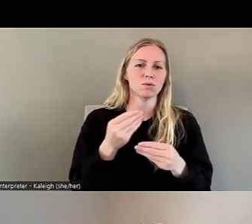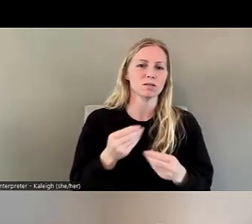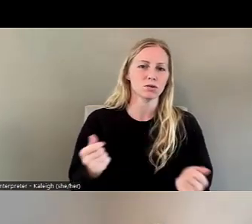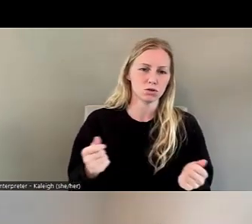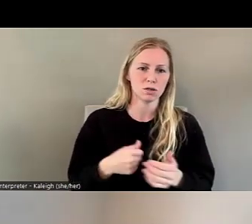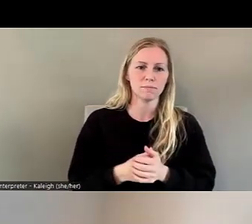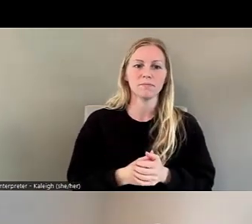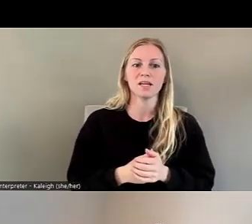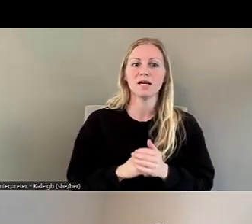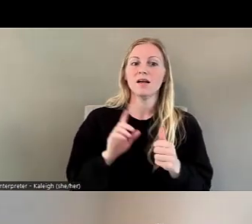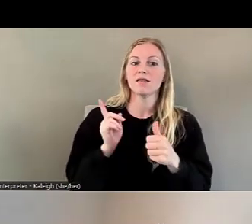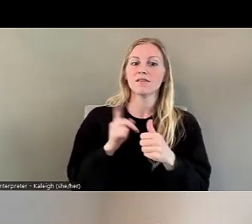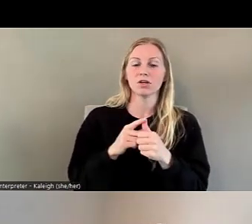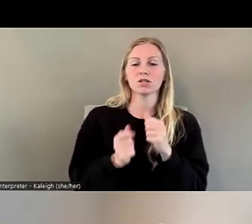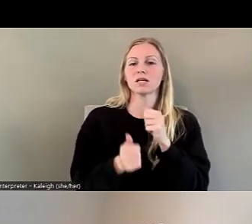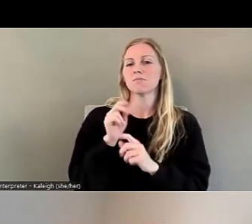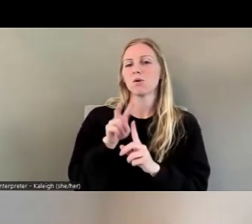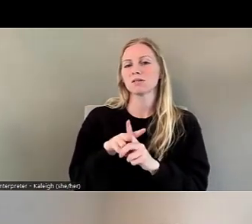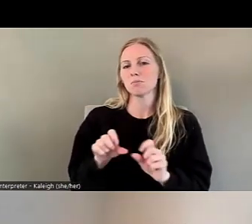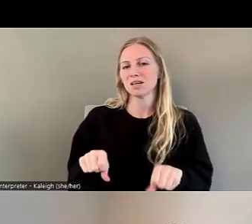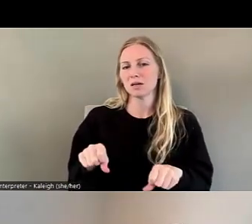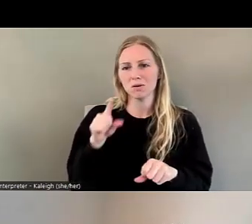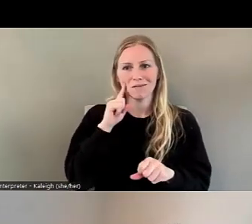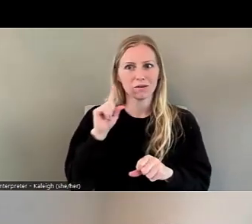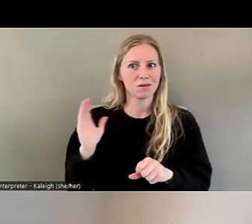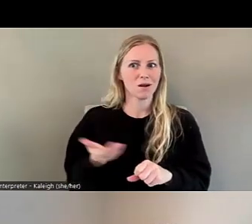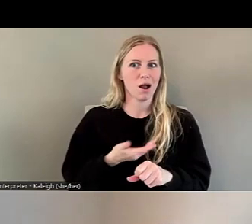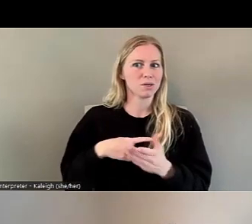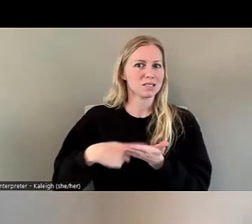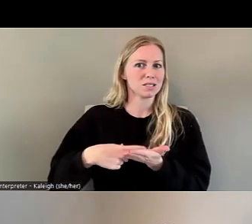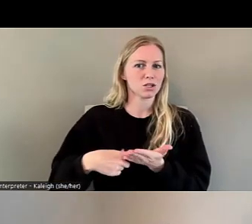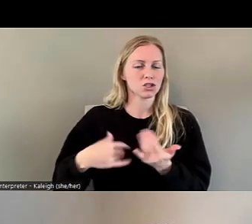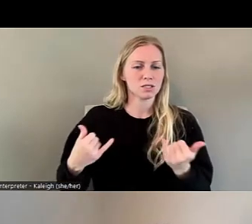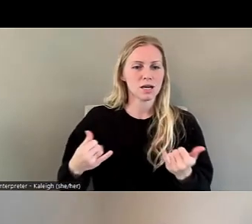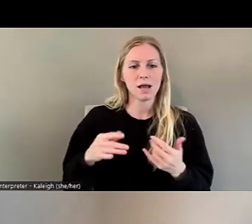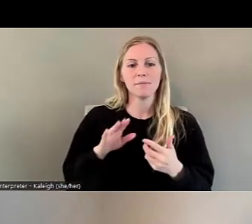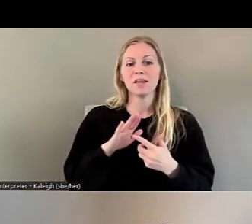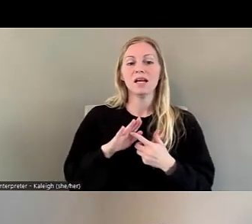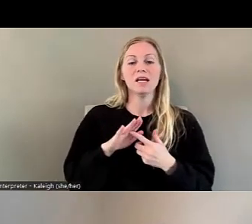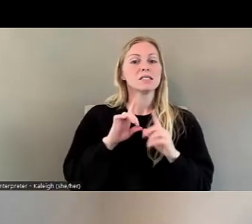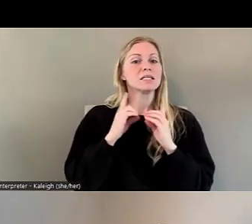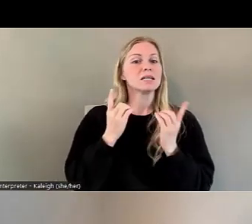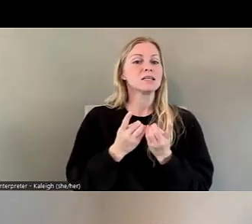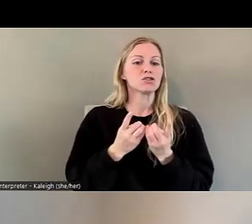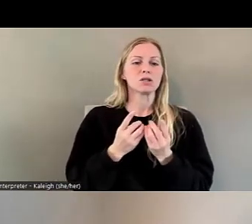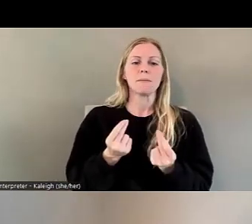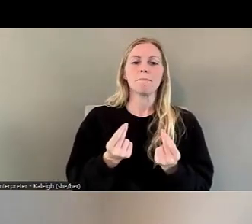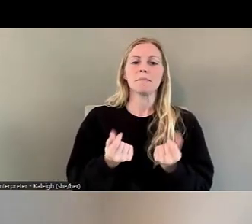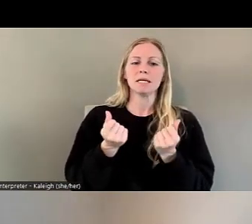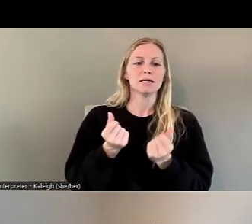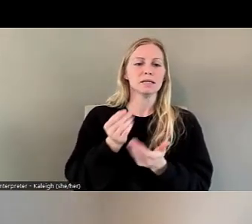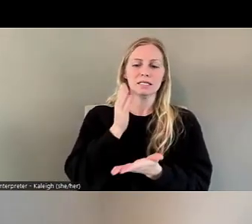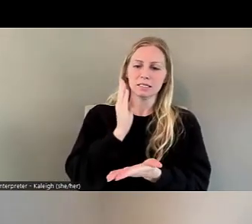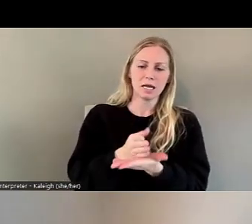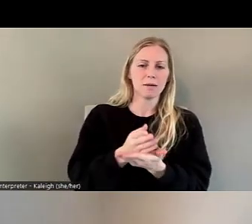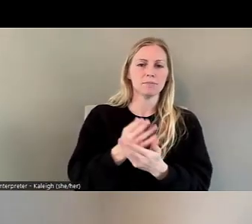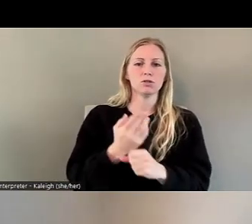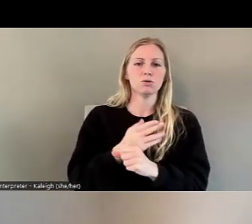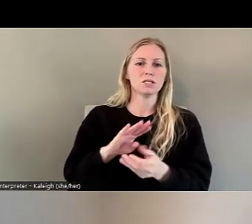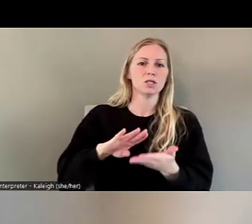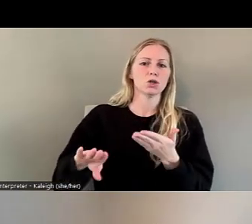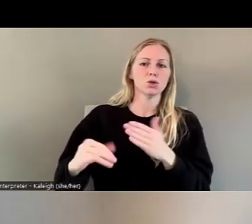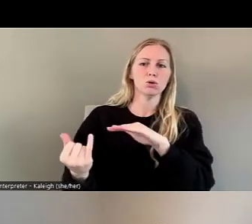and most applicable requirement to our discussion today was that the district immediately cease the use of seclusion and seclusion